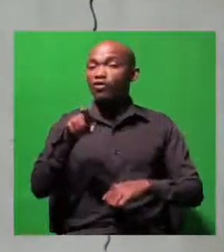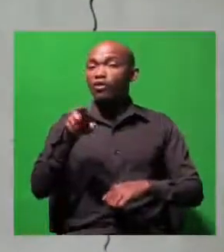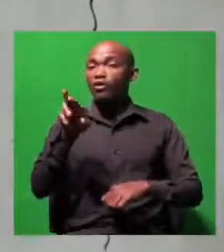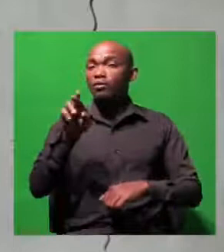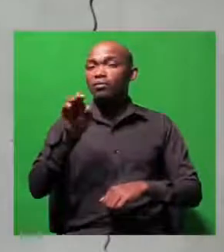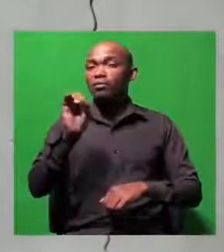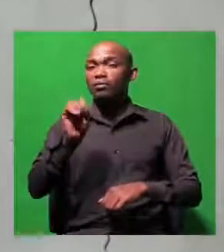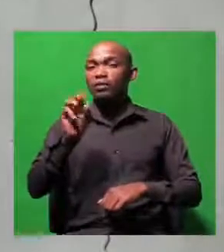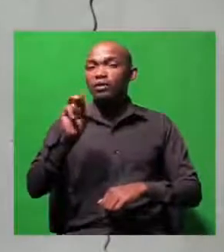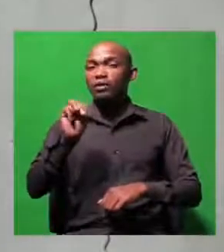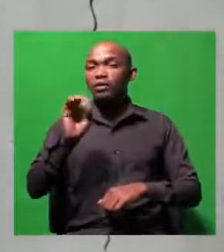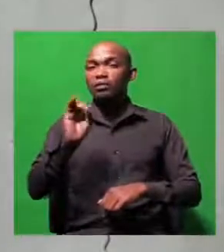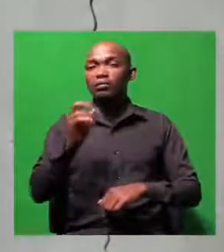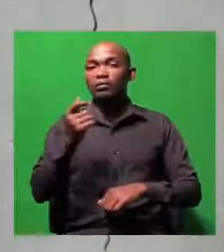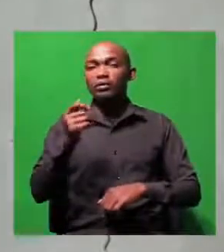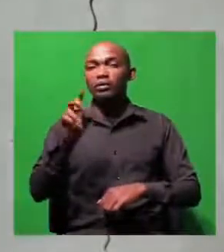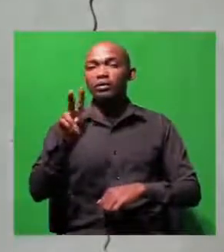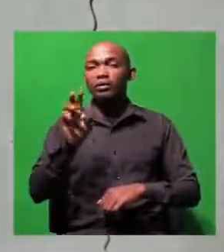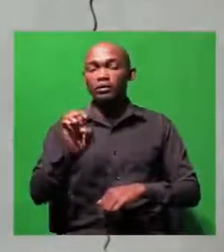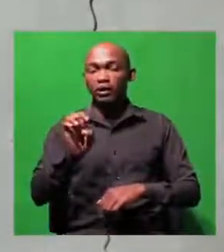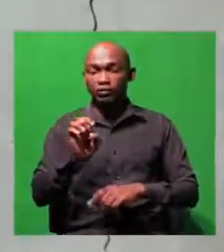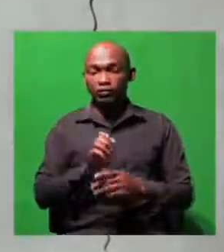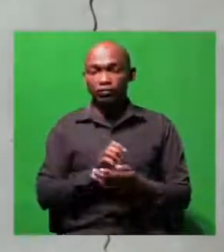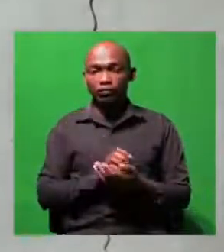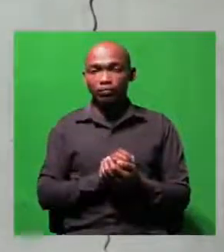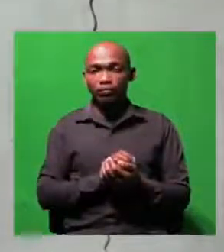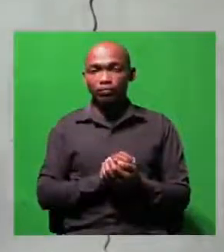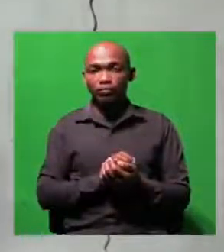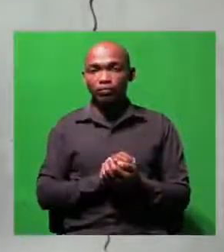In primitive communalism, there was no